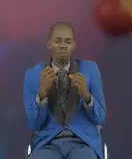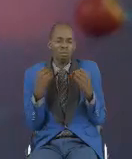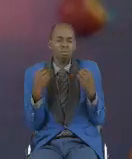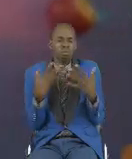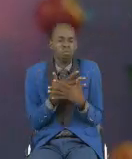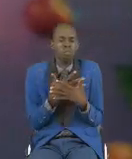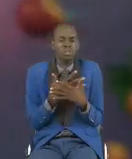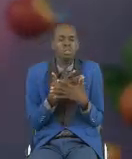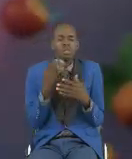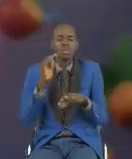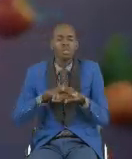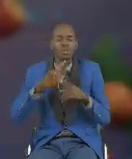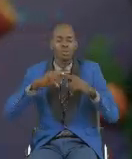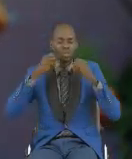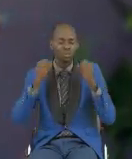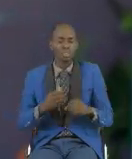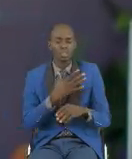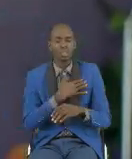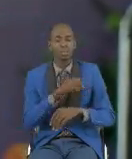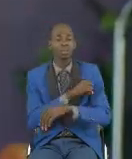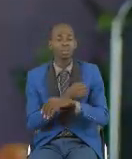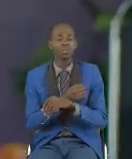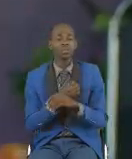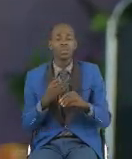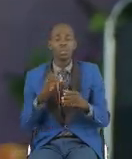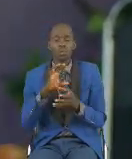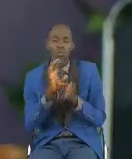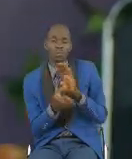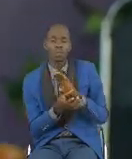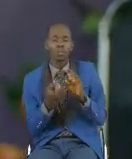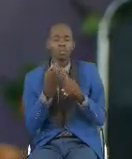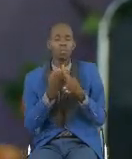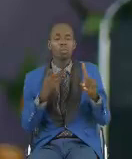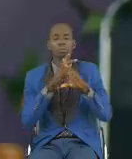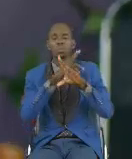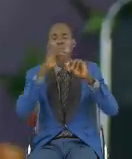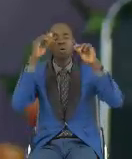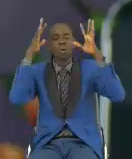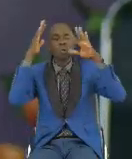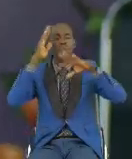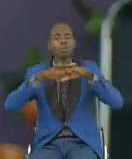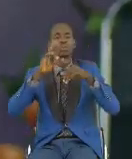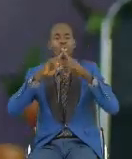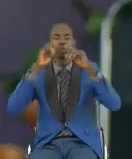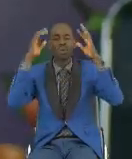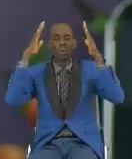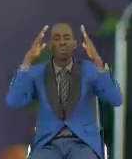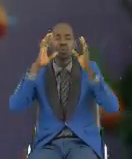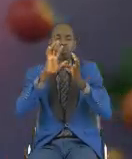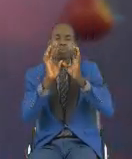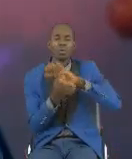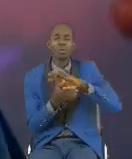unto strength and power, conversion from hopelessness unto hope, conversion